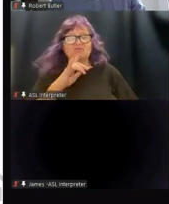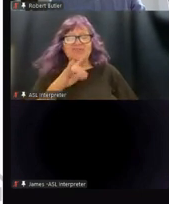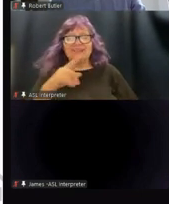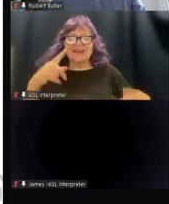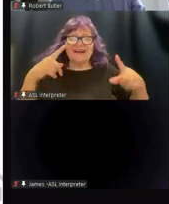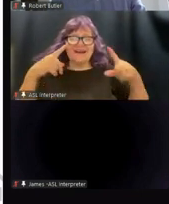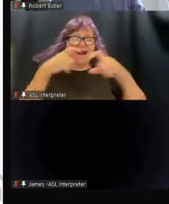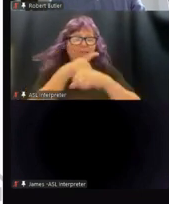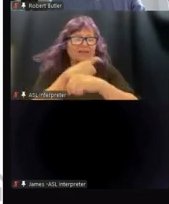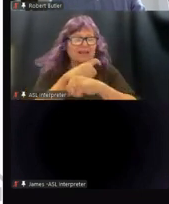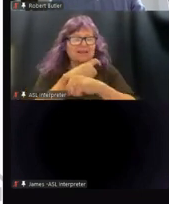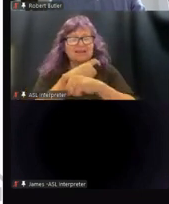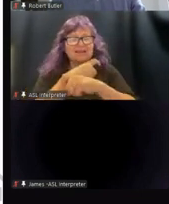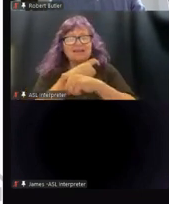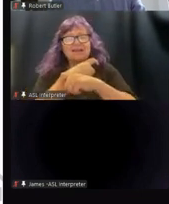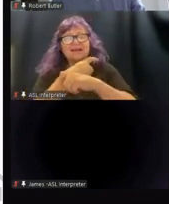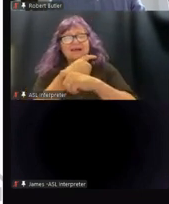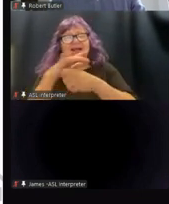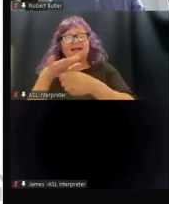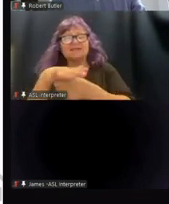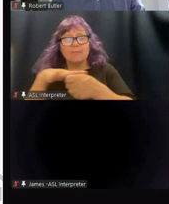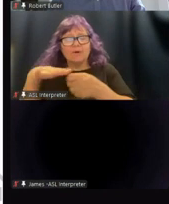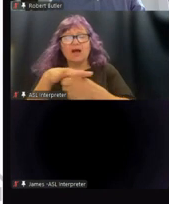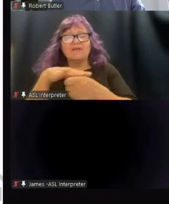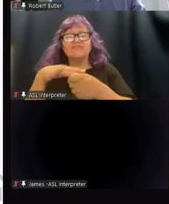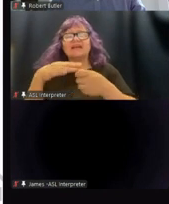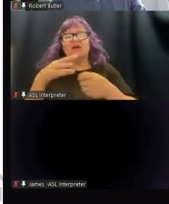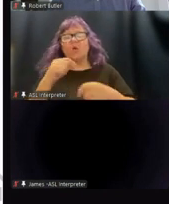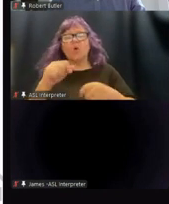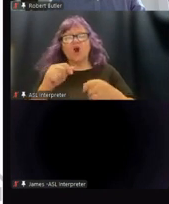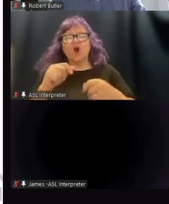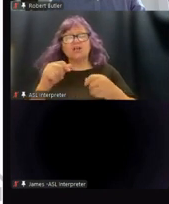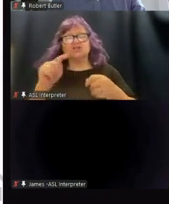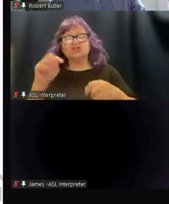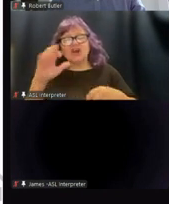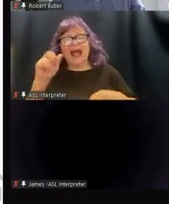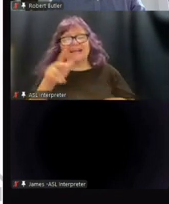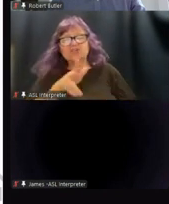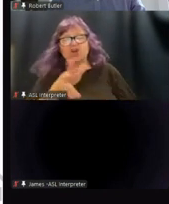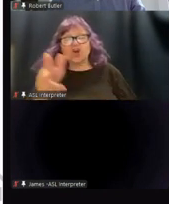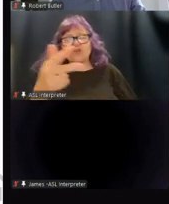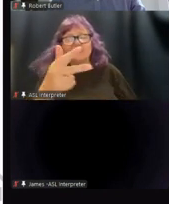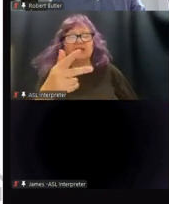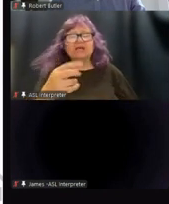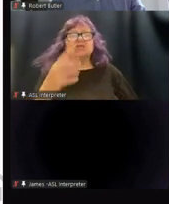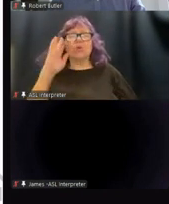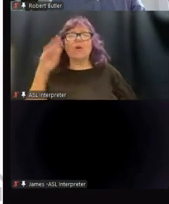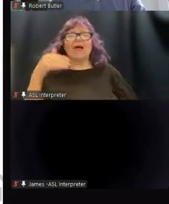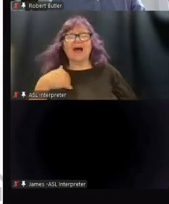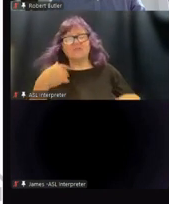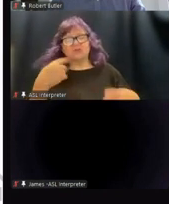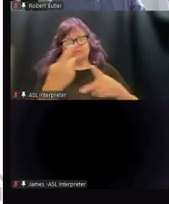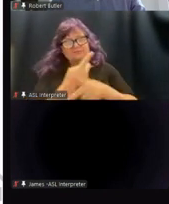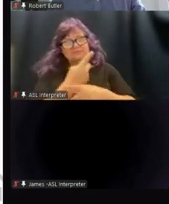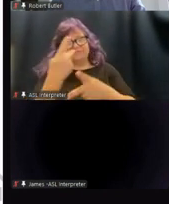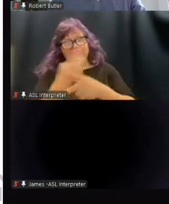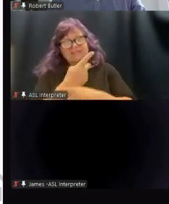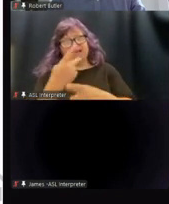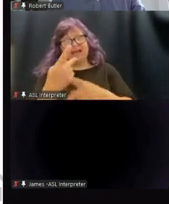complicated topography or curvature of the track. So we are going to beginning